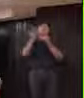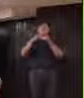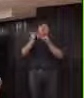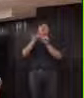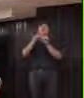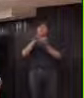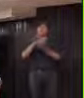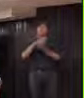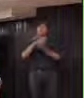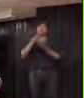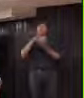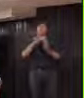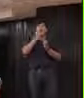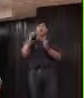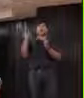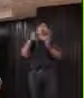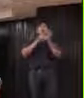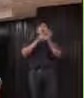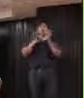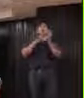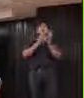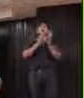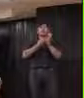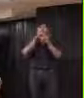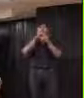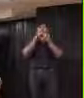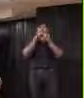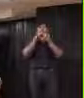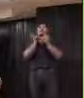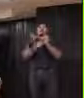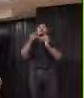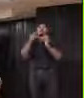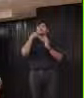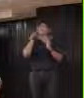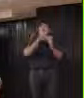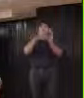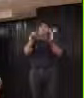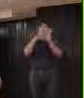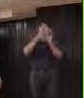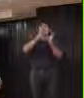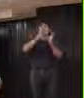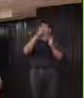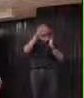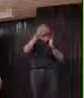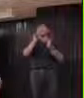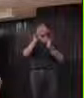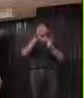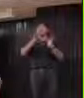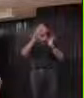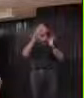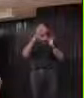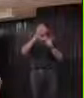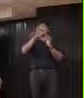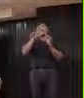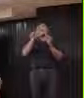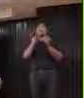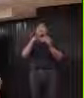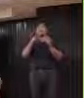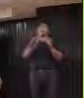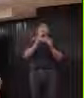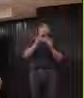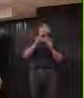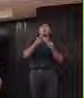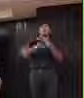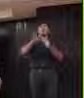Mr. Datar. When he says that Article 370 or 35A, they could not